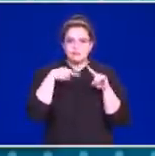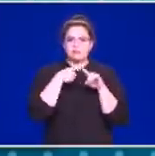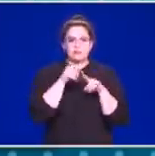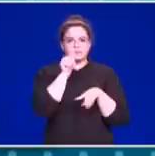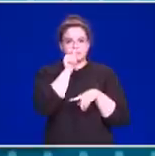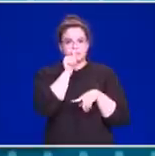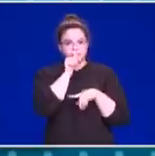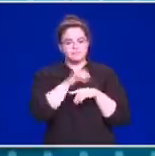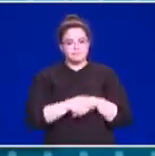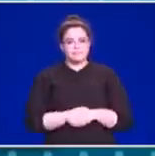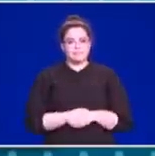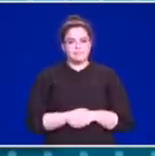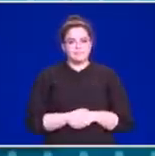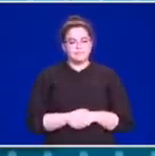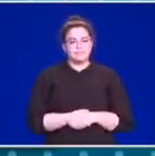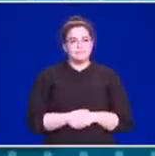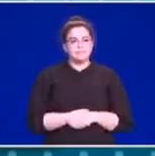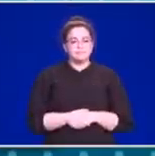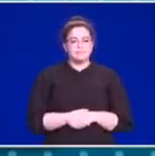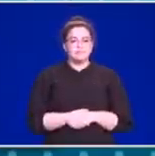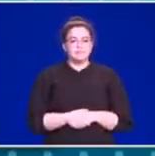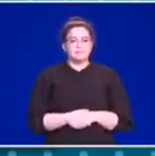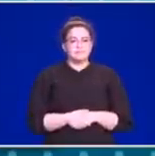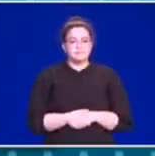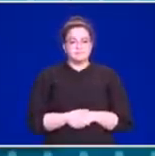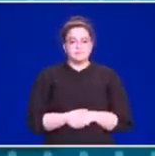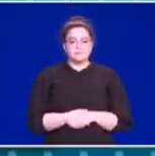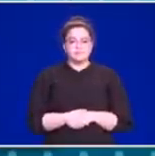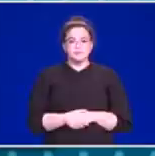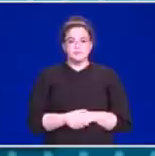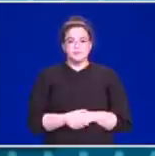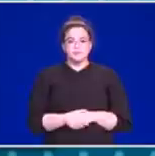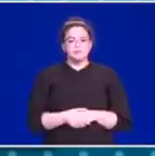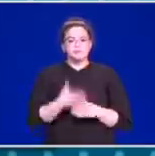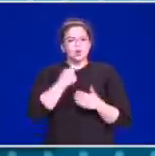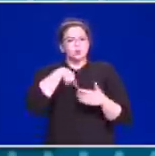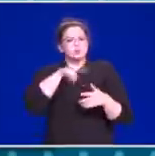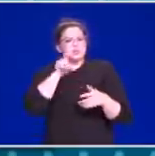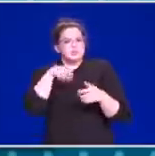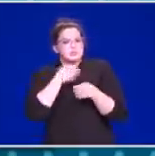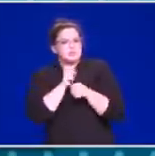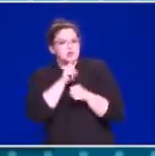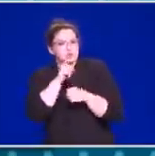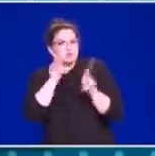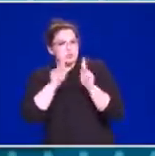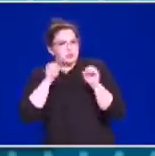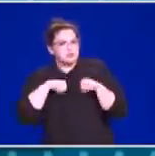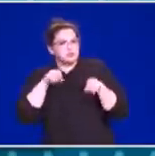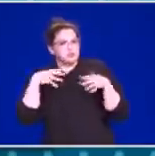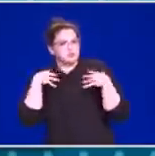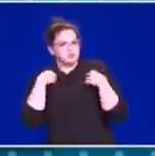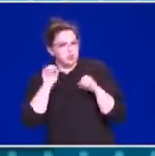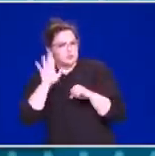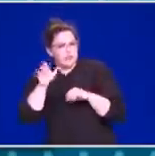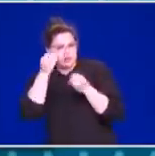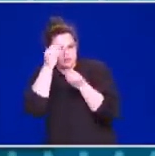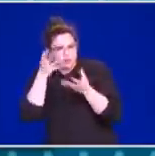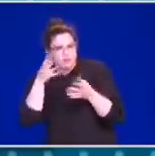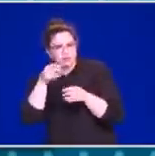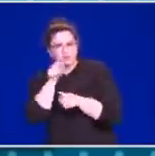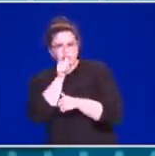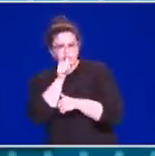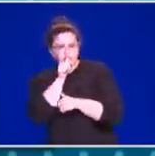law requires us to, and to make sure that people could trust that the data that they provided us was kept